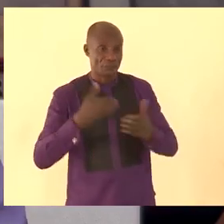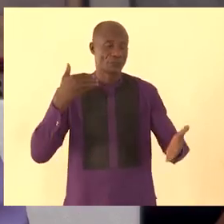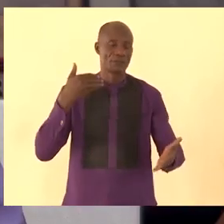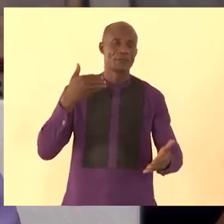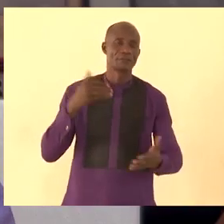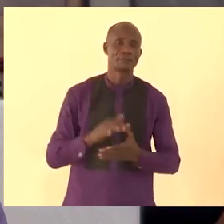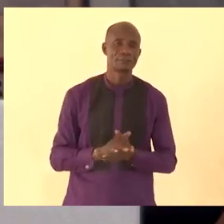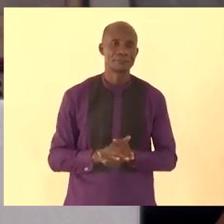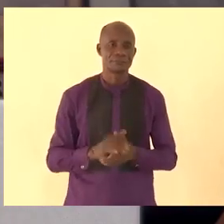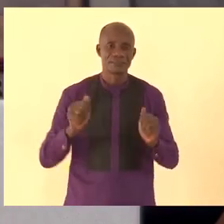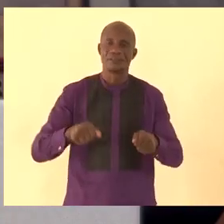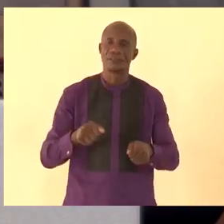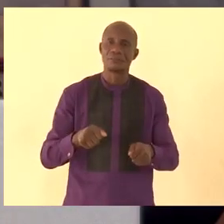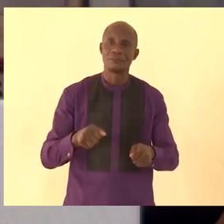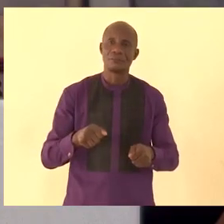then,